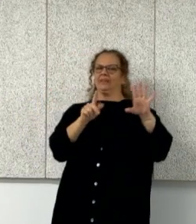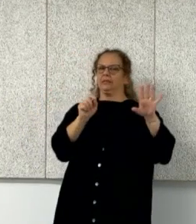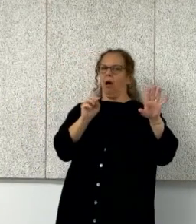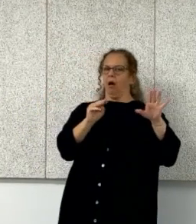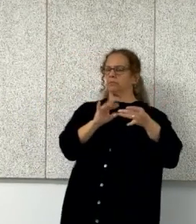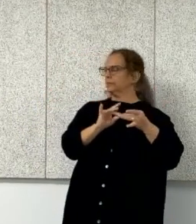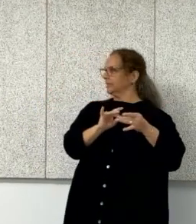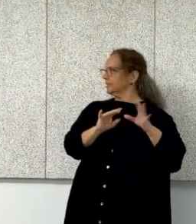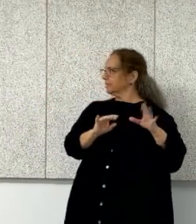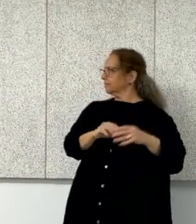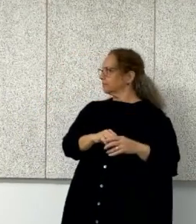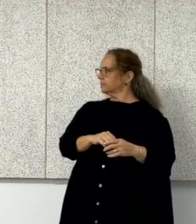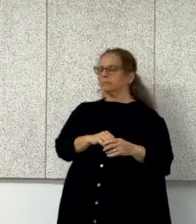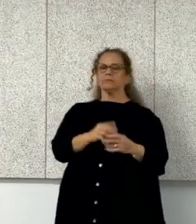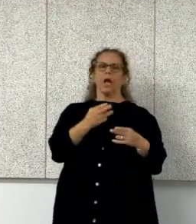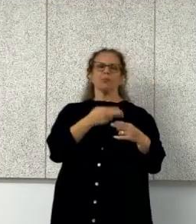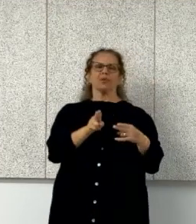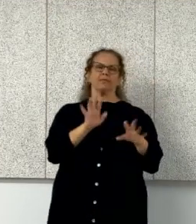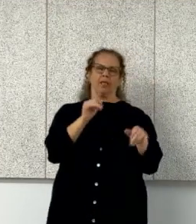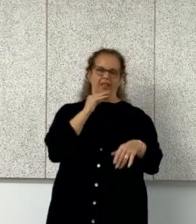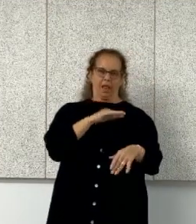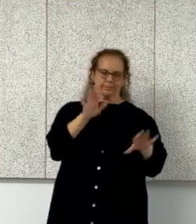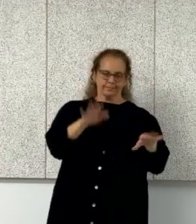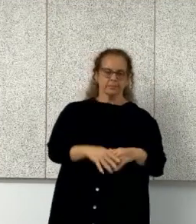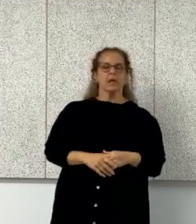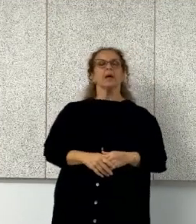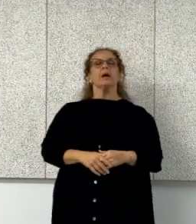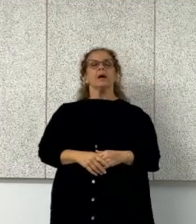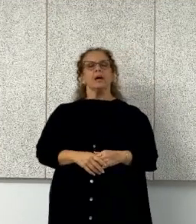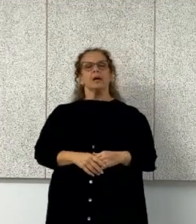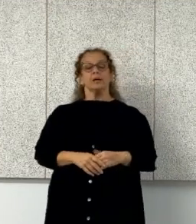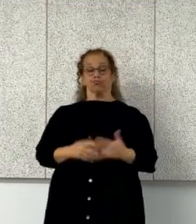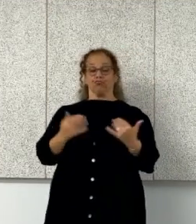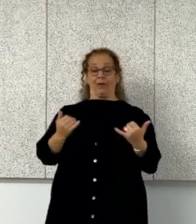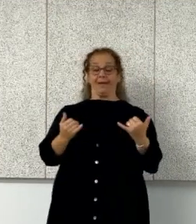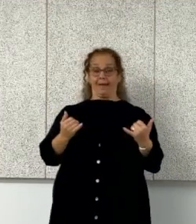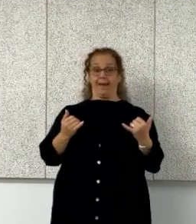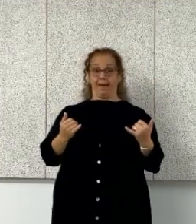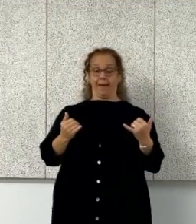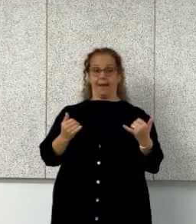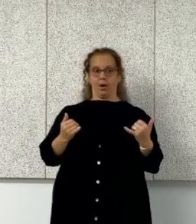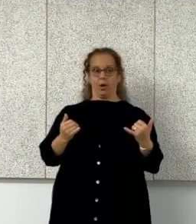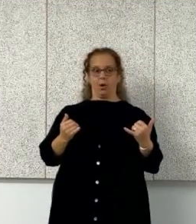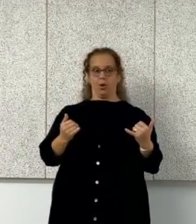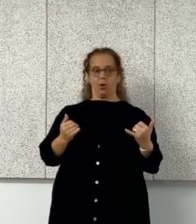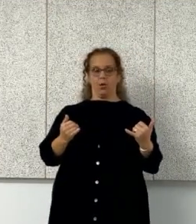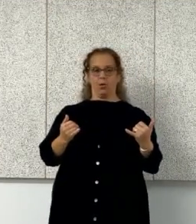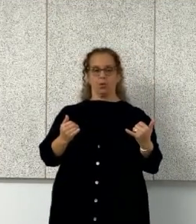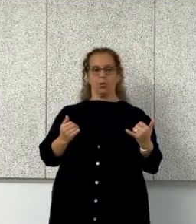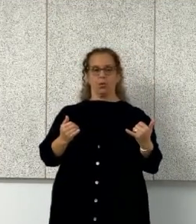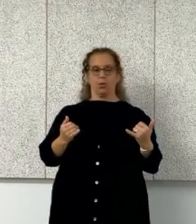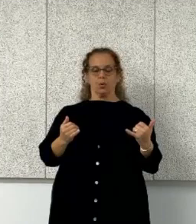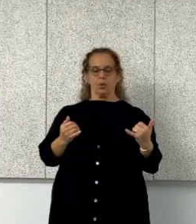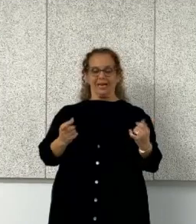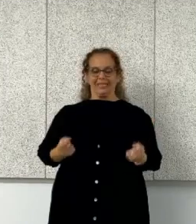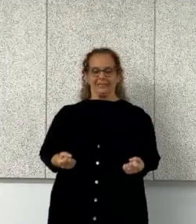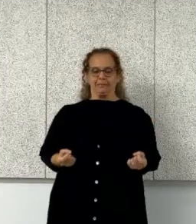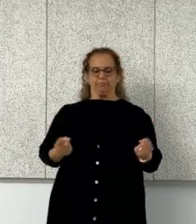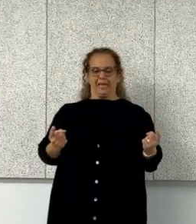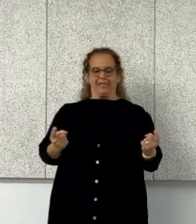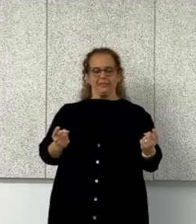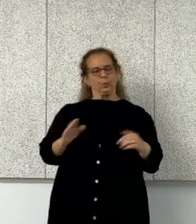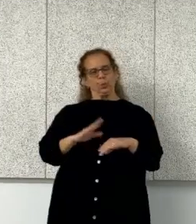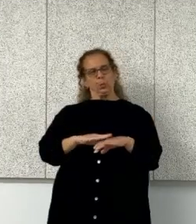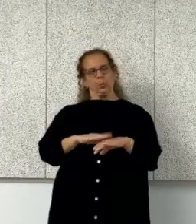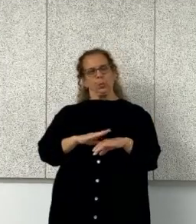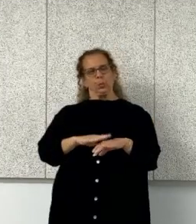lie by now, but I'm going to try. You know, like so much of work right now is about like expense containment. Let's be clear when we talk about audiences